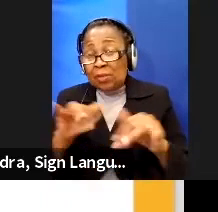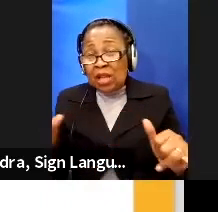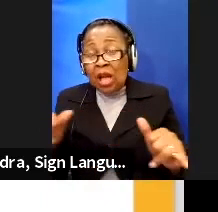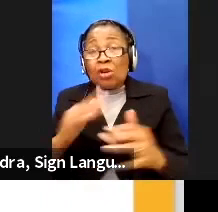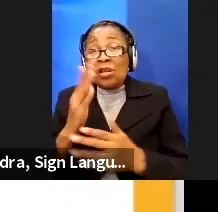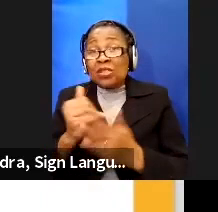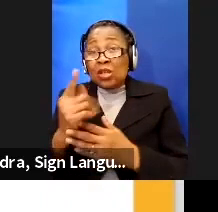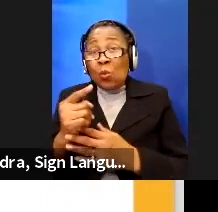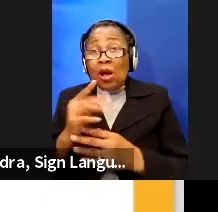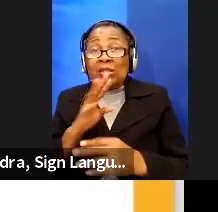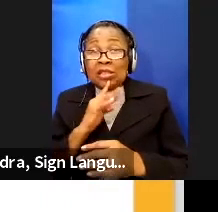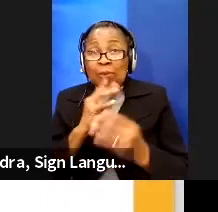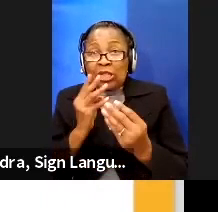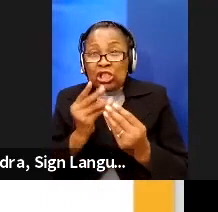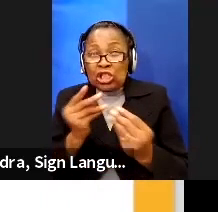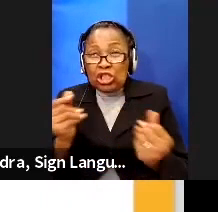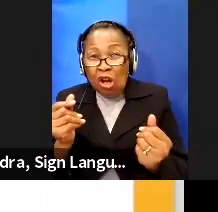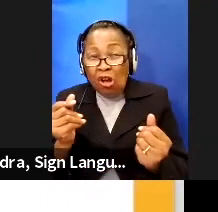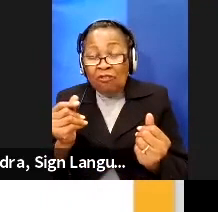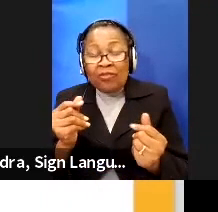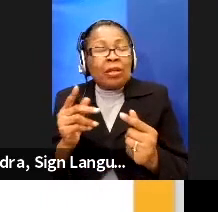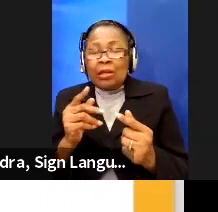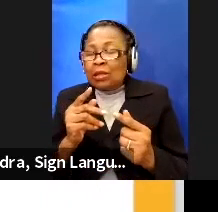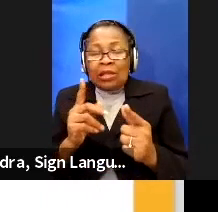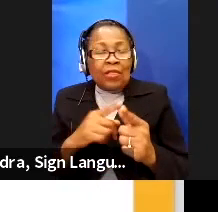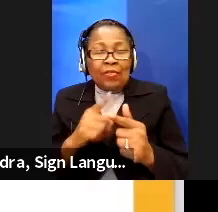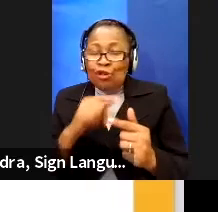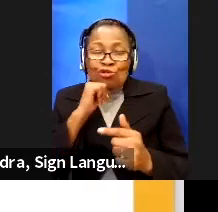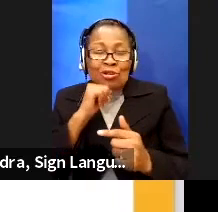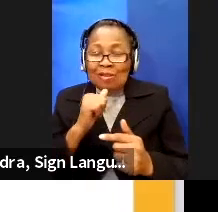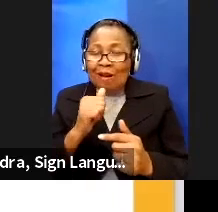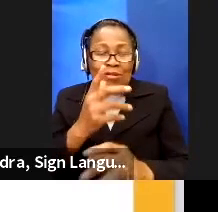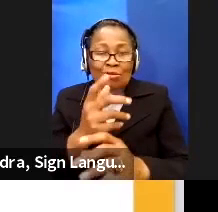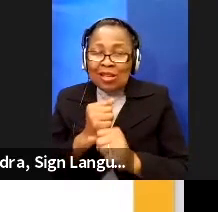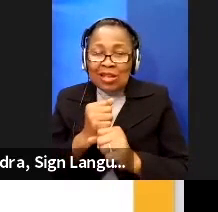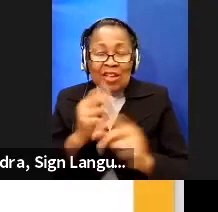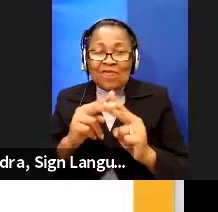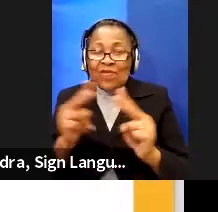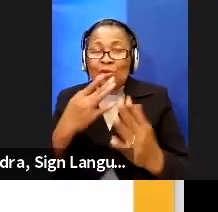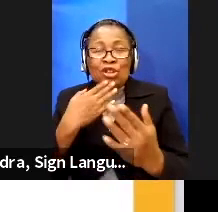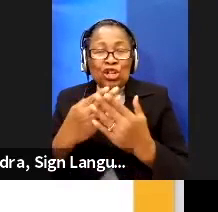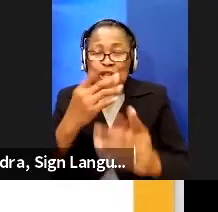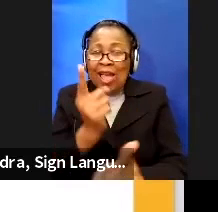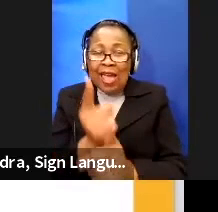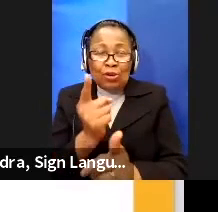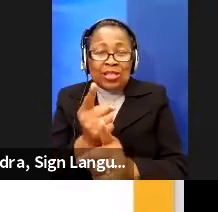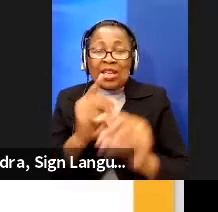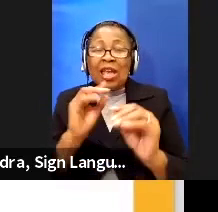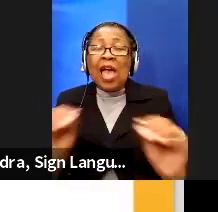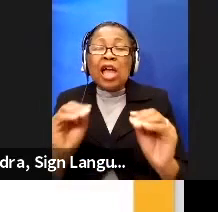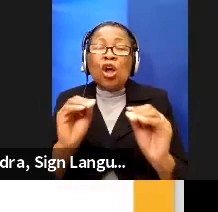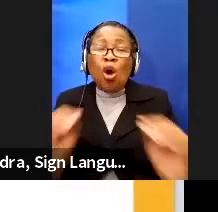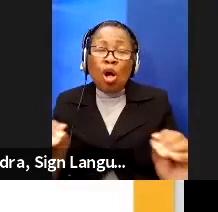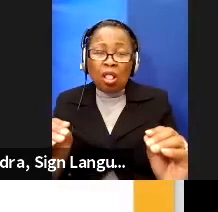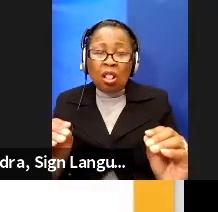soft-spoken. If all of those things are happening, you're not going to get very good accuracy at all. But